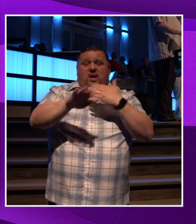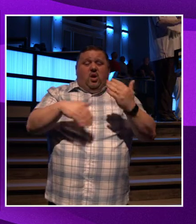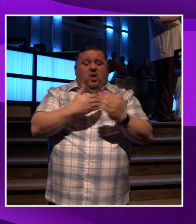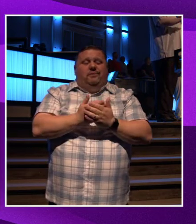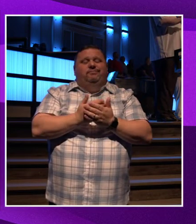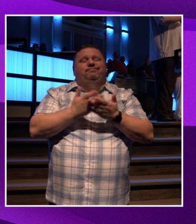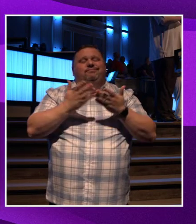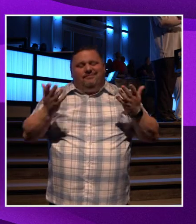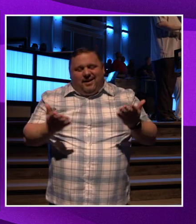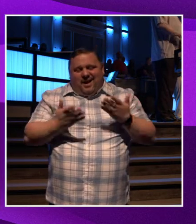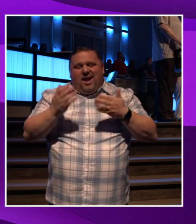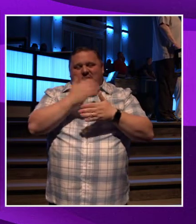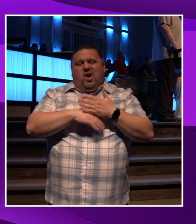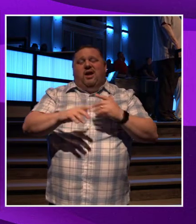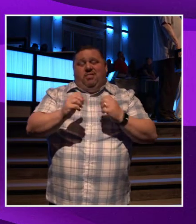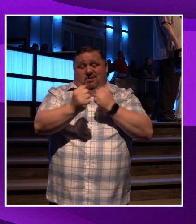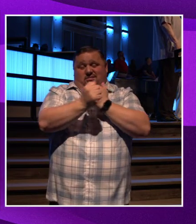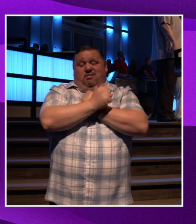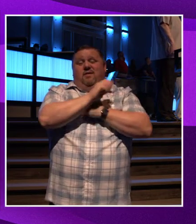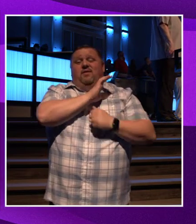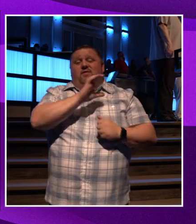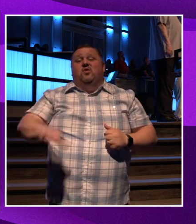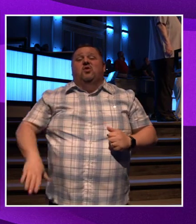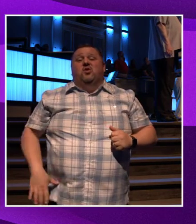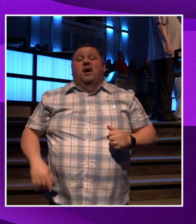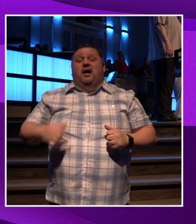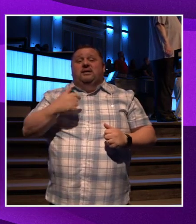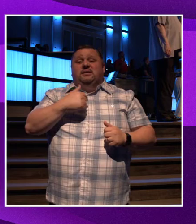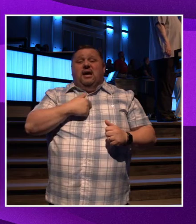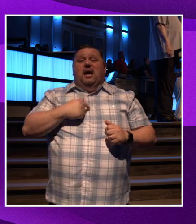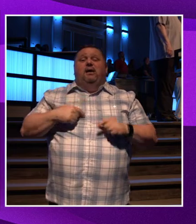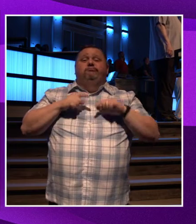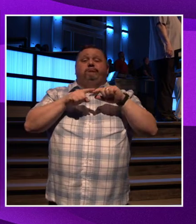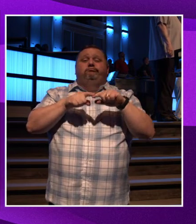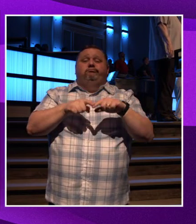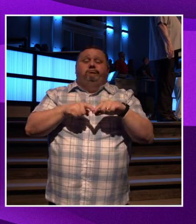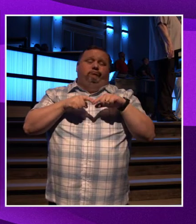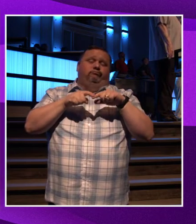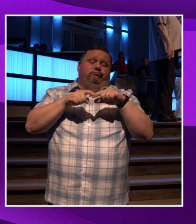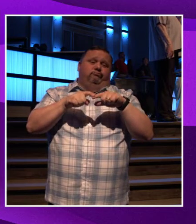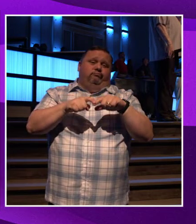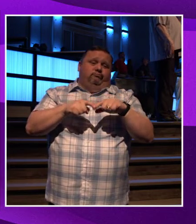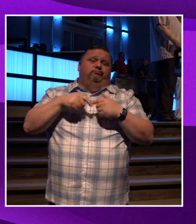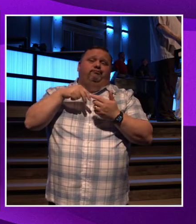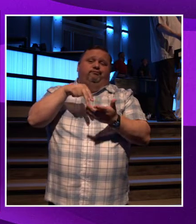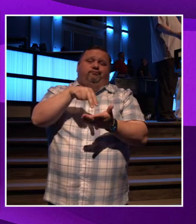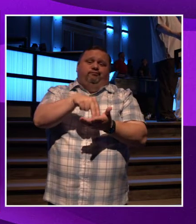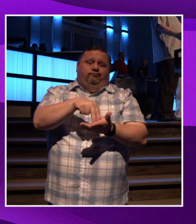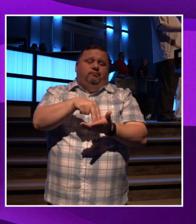all, here in the love of Christ I